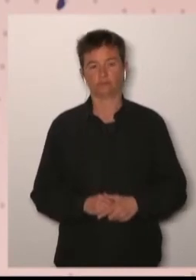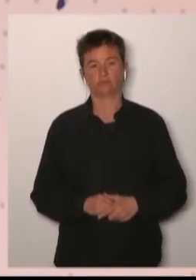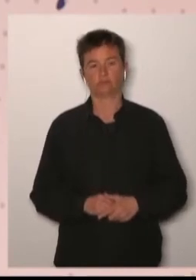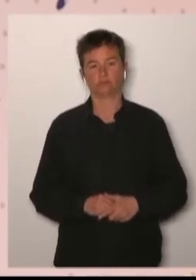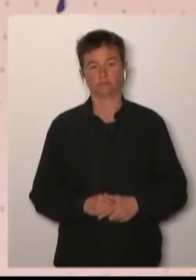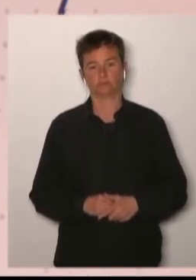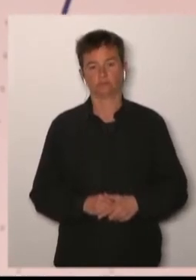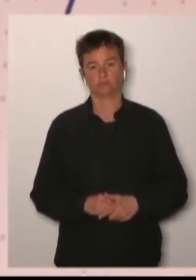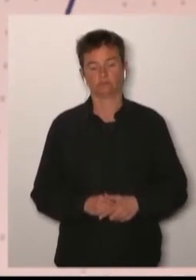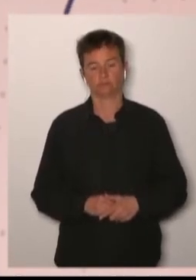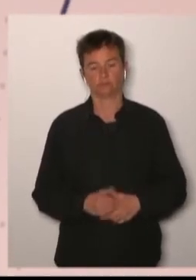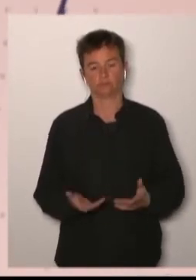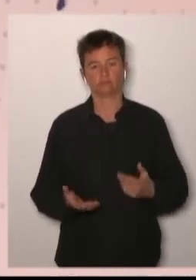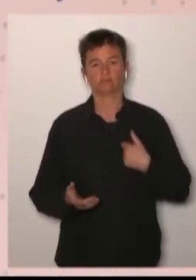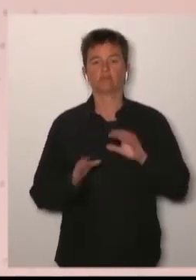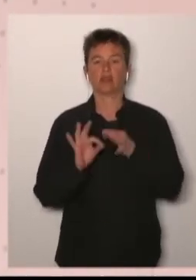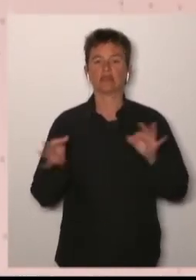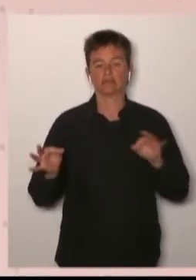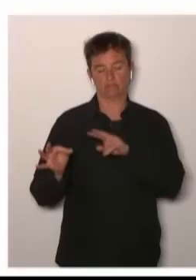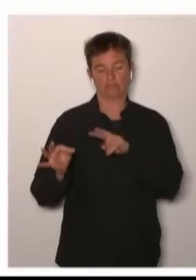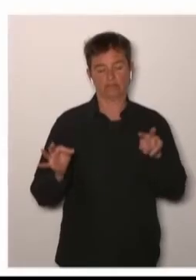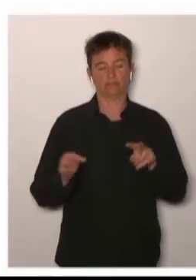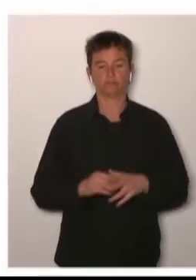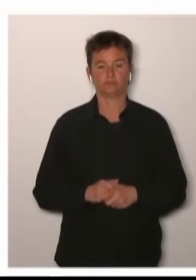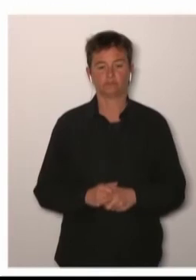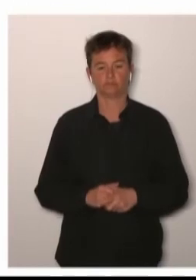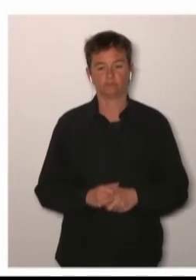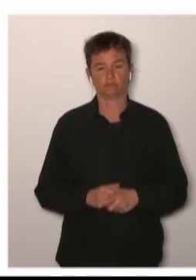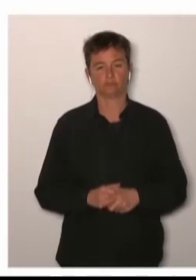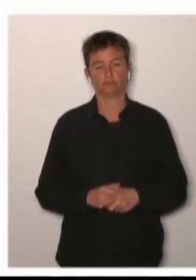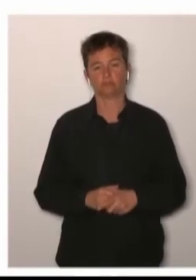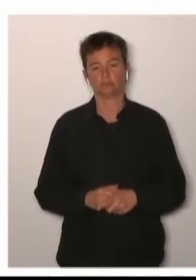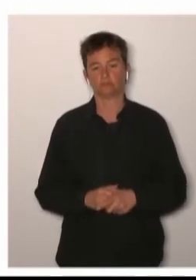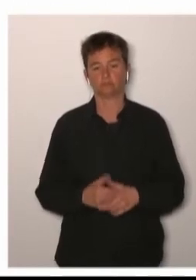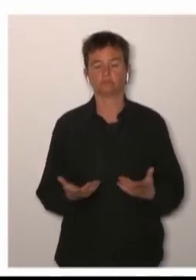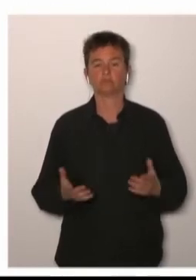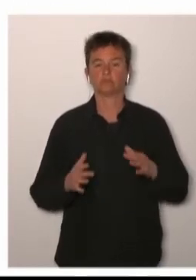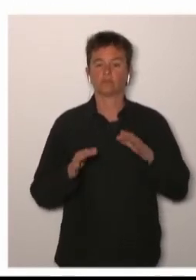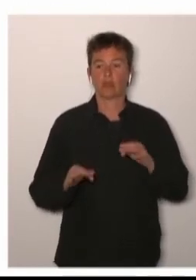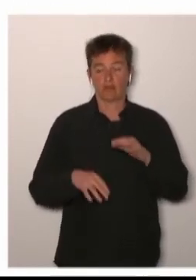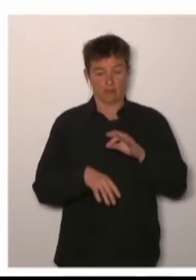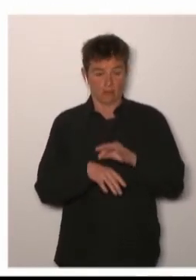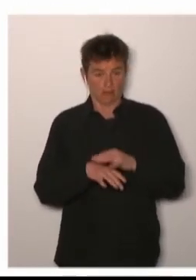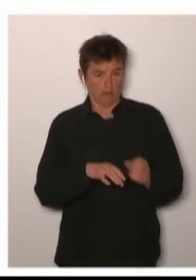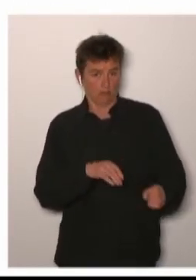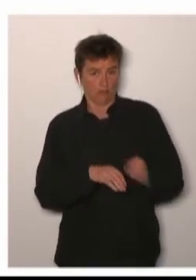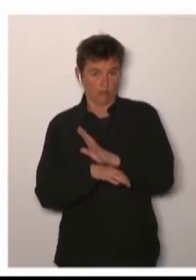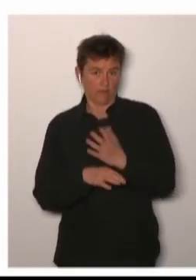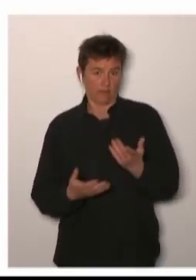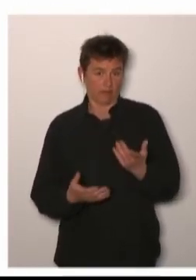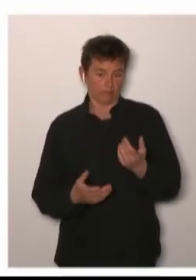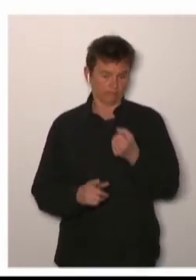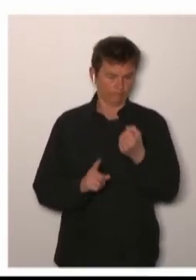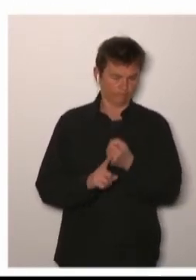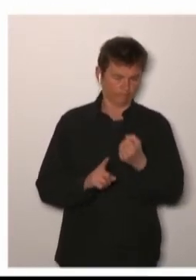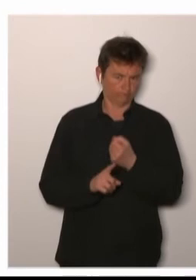I read the questions. We've seen that against COVID, clinical trials were